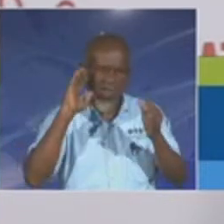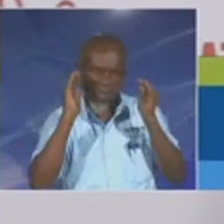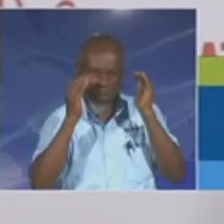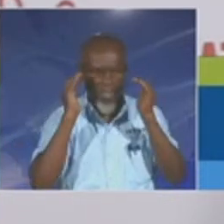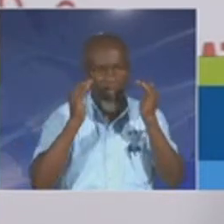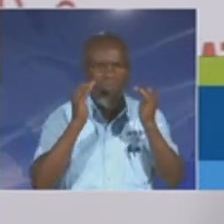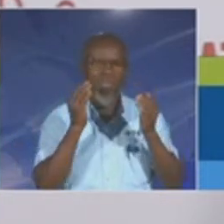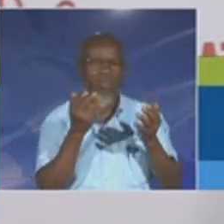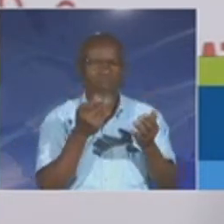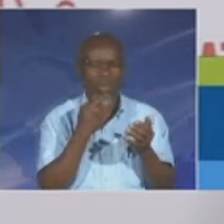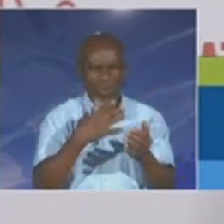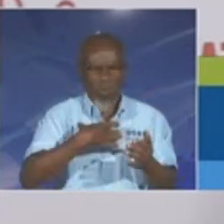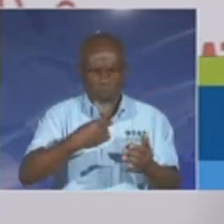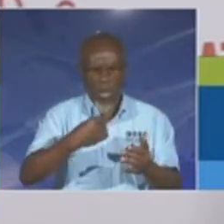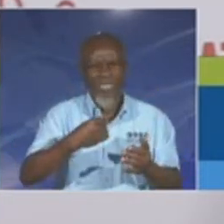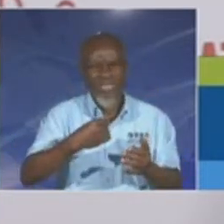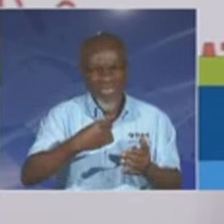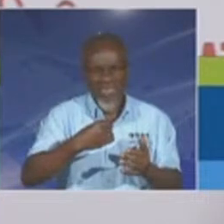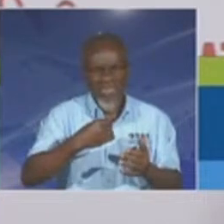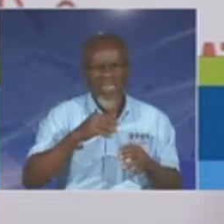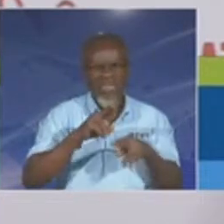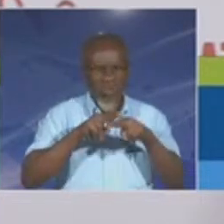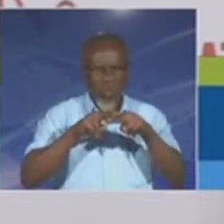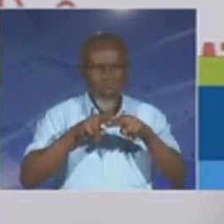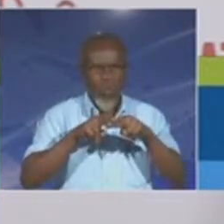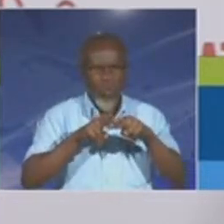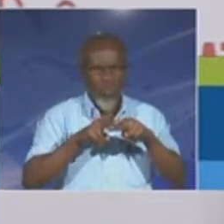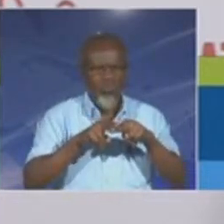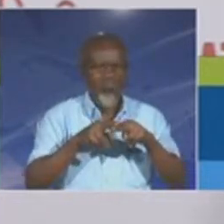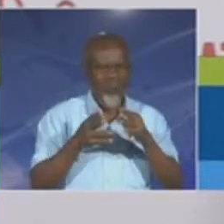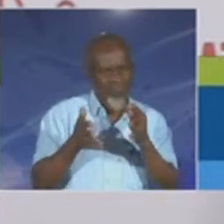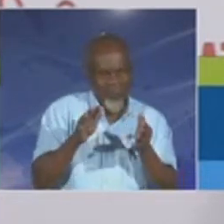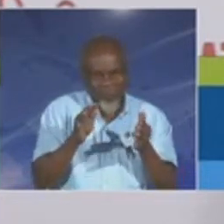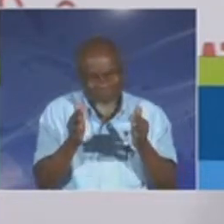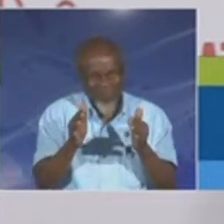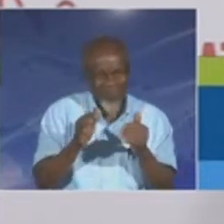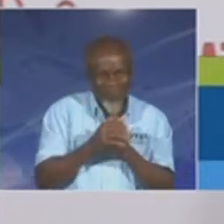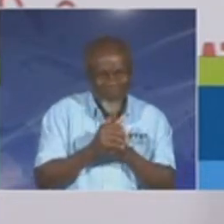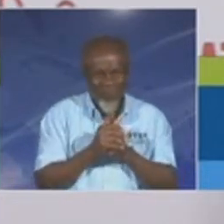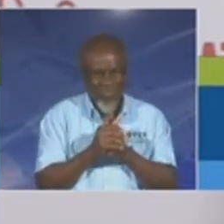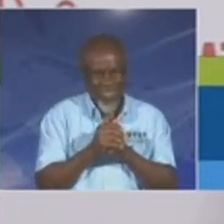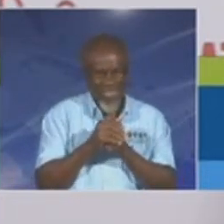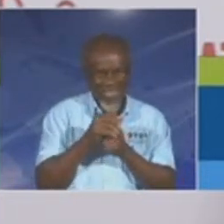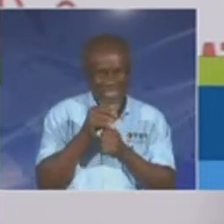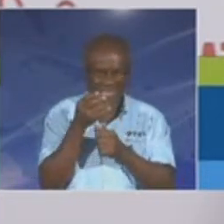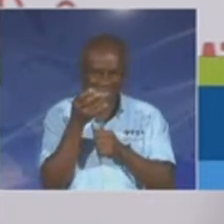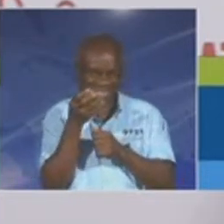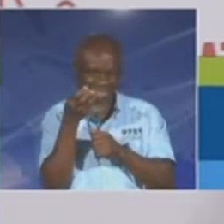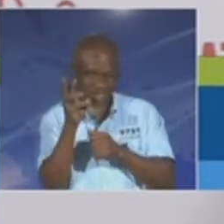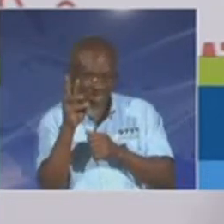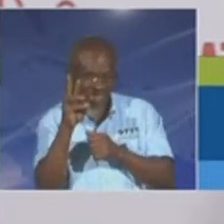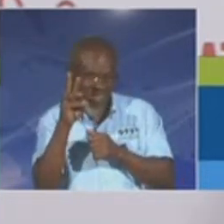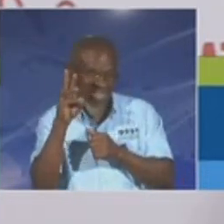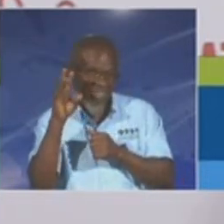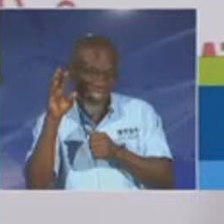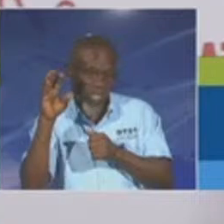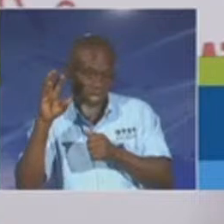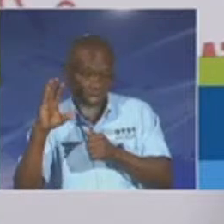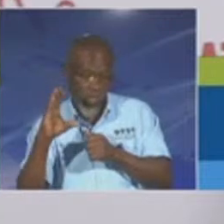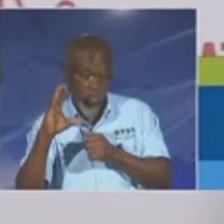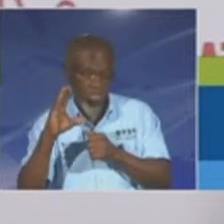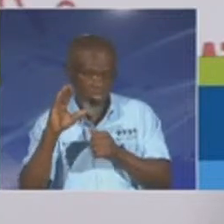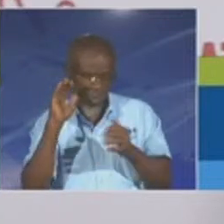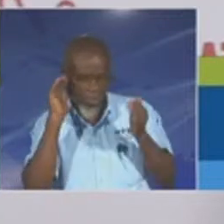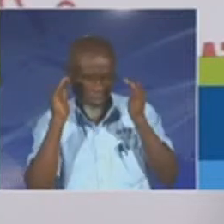Himalaya salt is actually 1680 milligrams. So if you look at the 1600, say versus 2400, it's literally 1/3 less. And